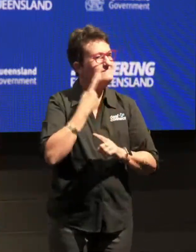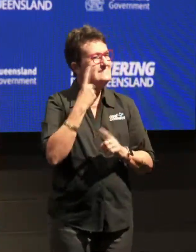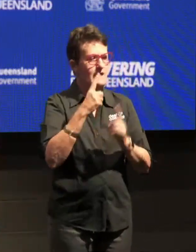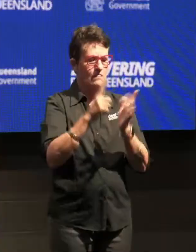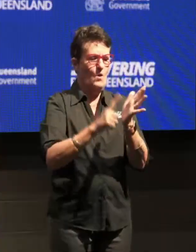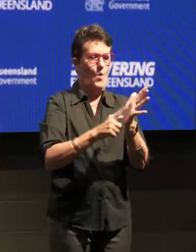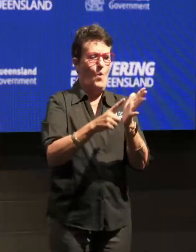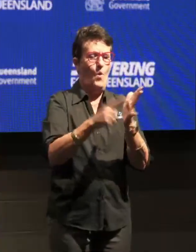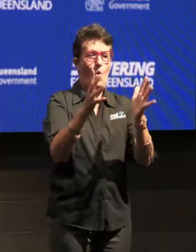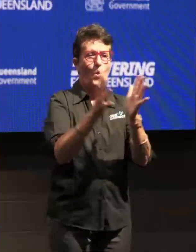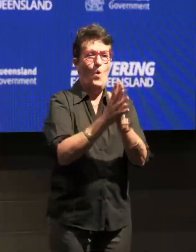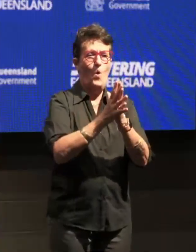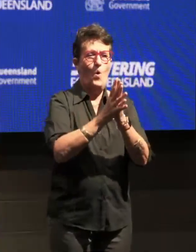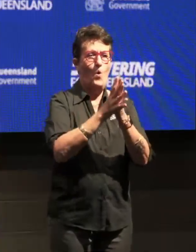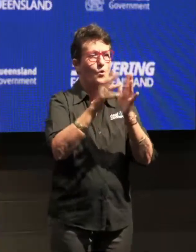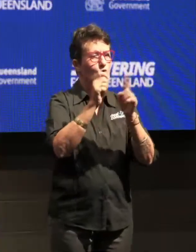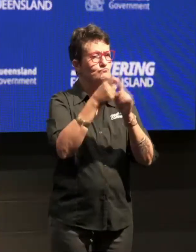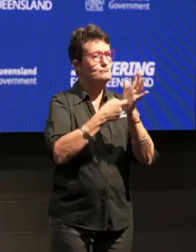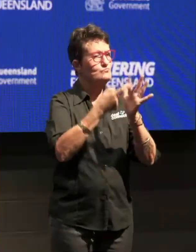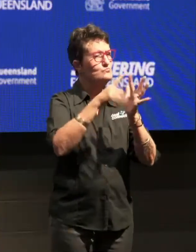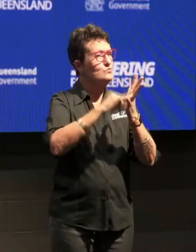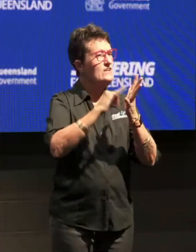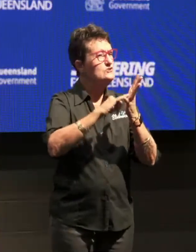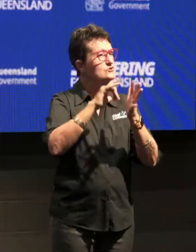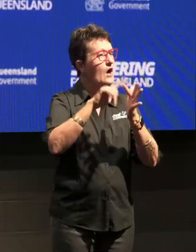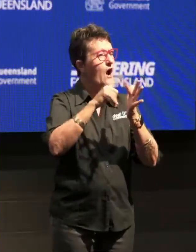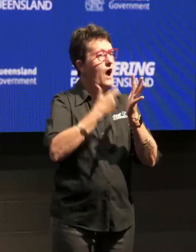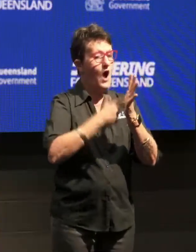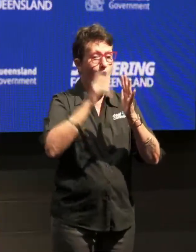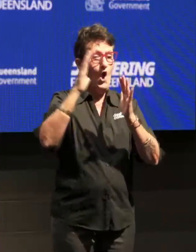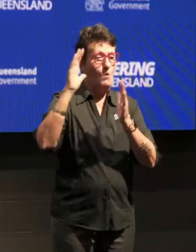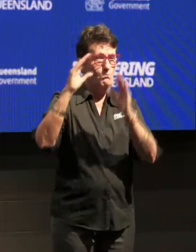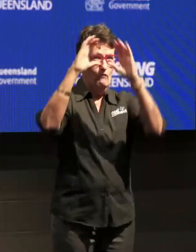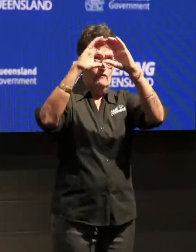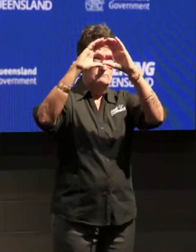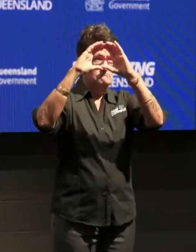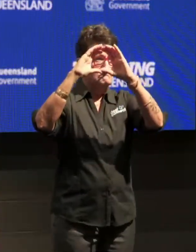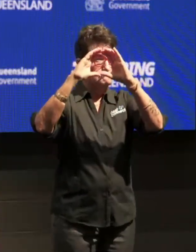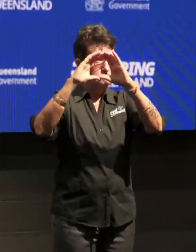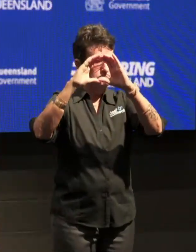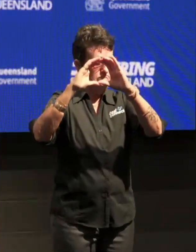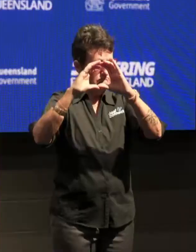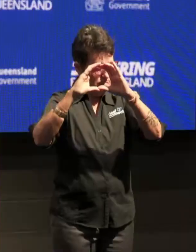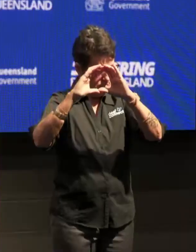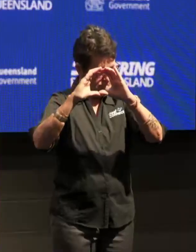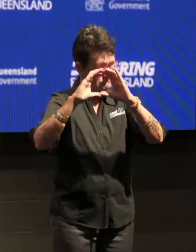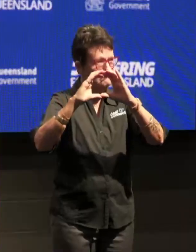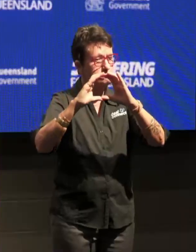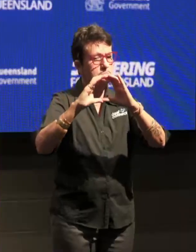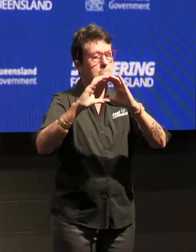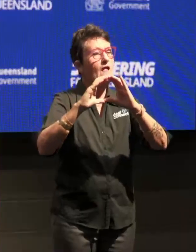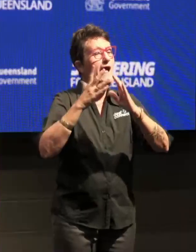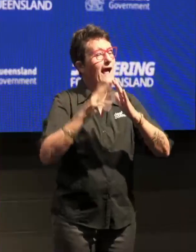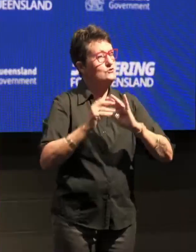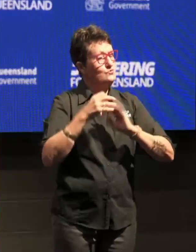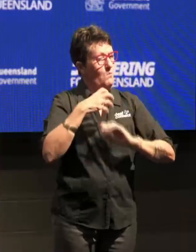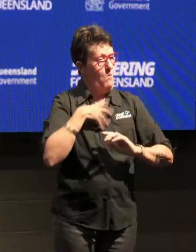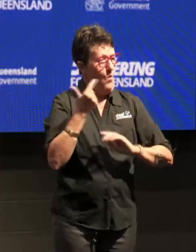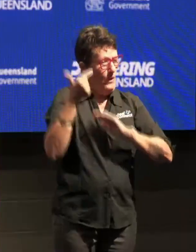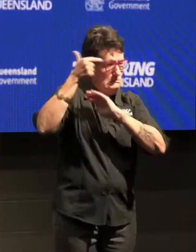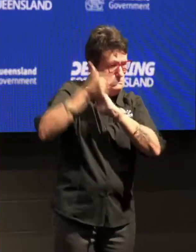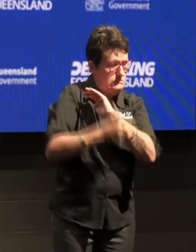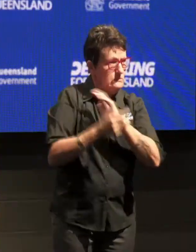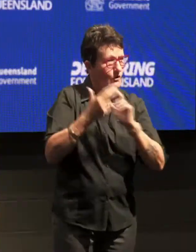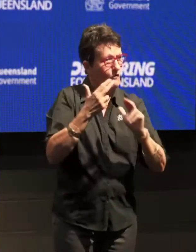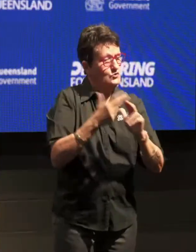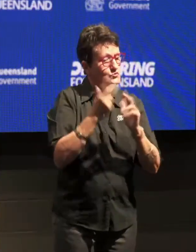develop and consolidate and move south as expected. The low still has some work to do before it reaches tropical cyclone intensity,